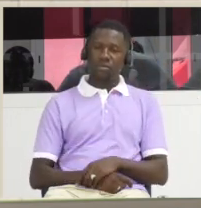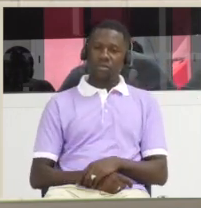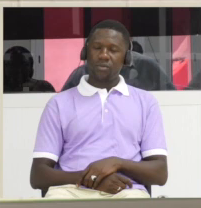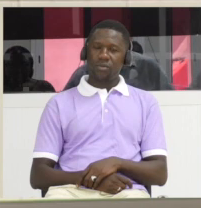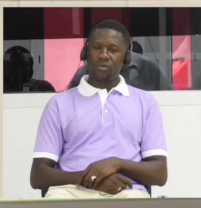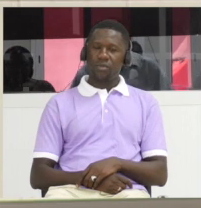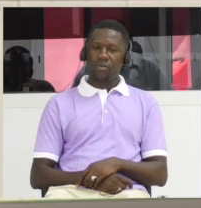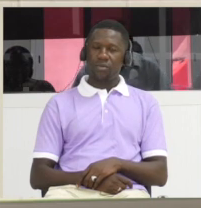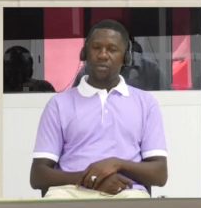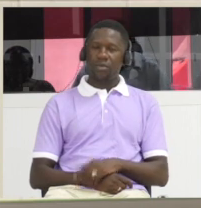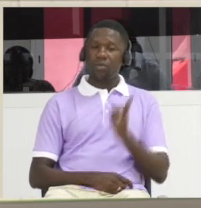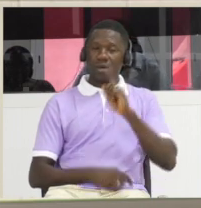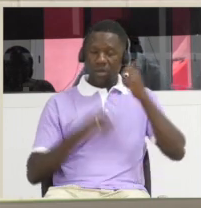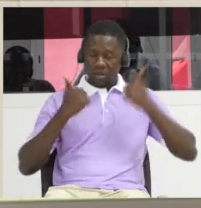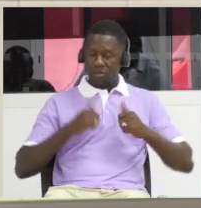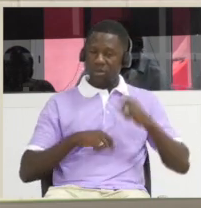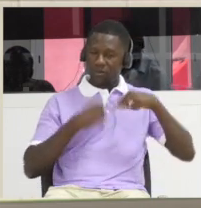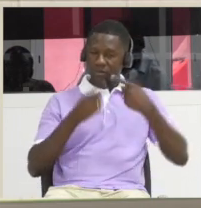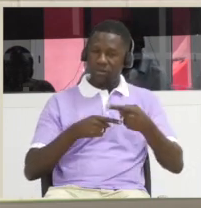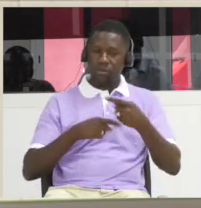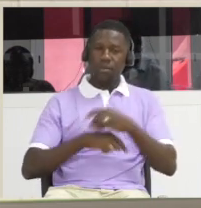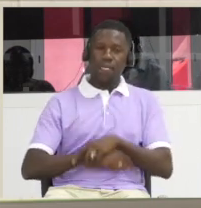And then what happened after that?